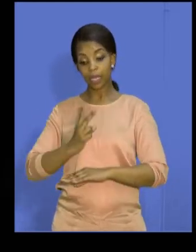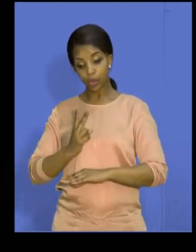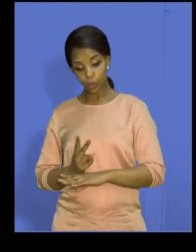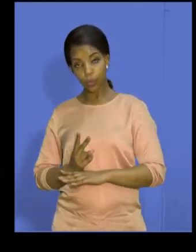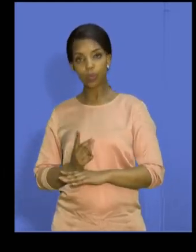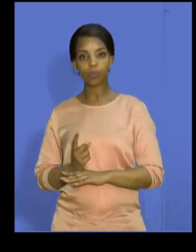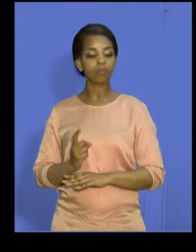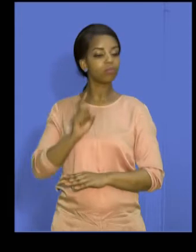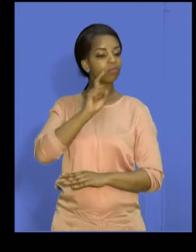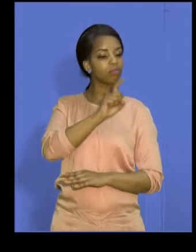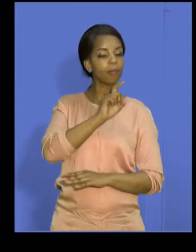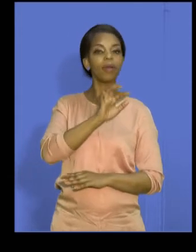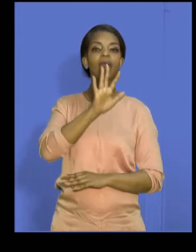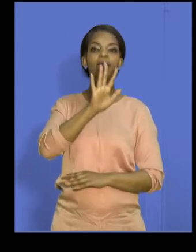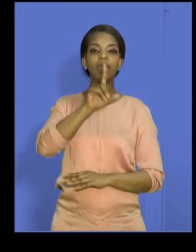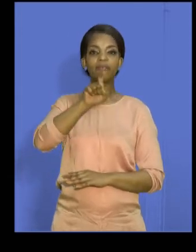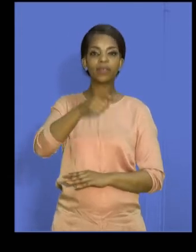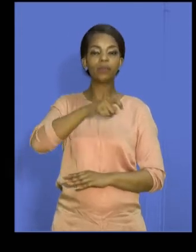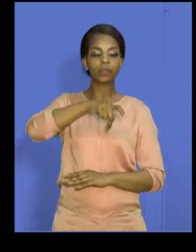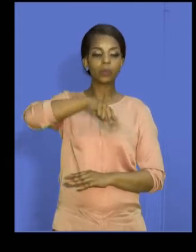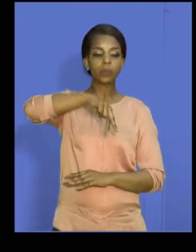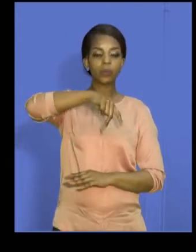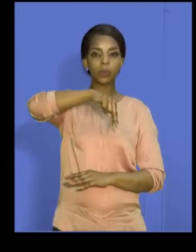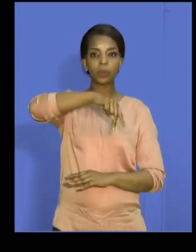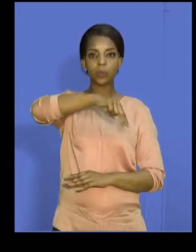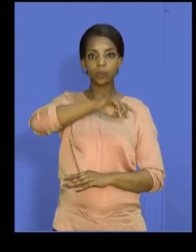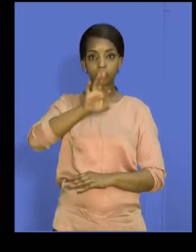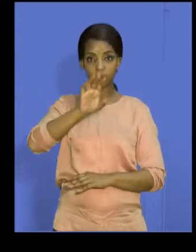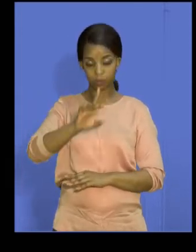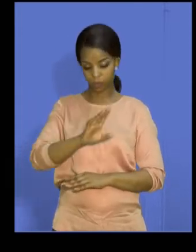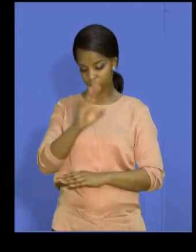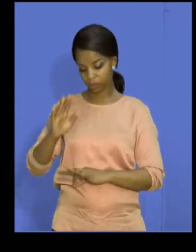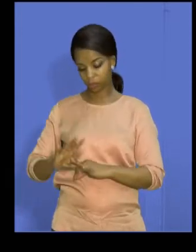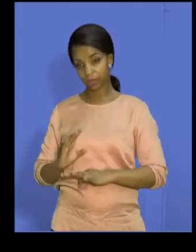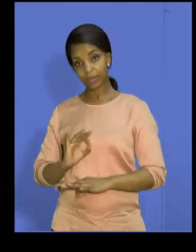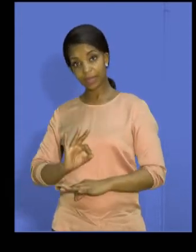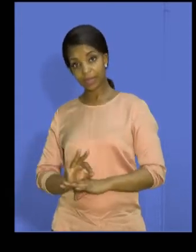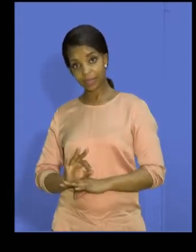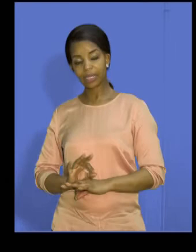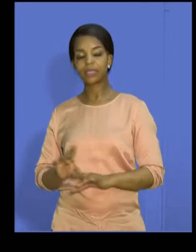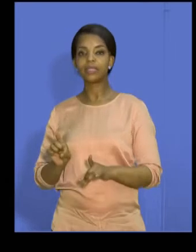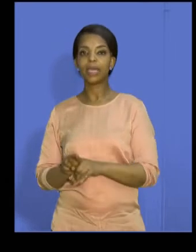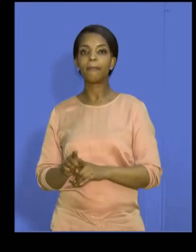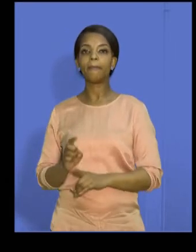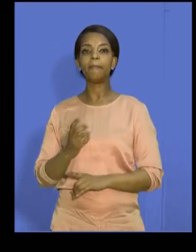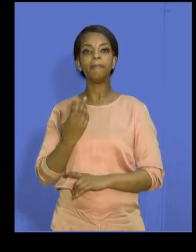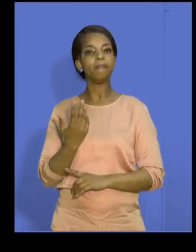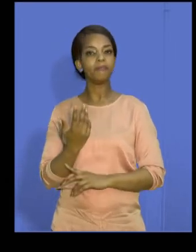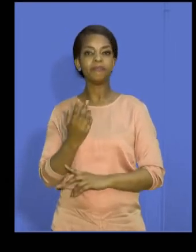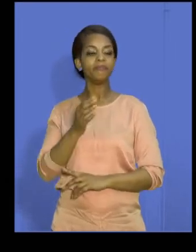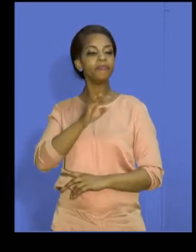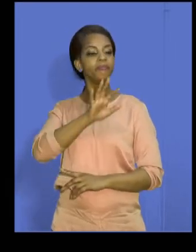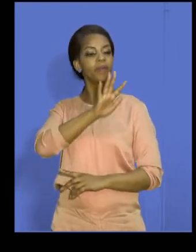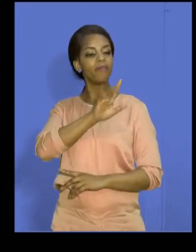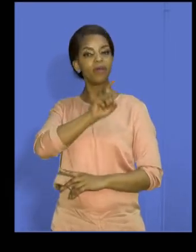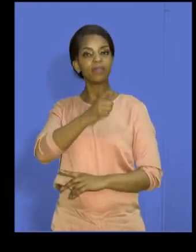Our day 3, they also walked 5,000 steps, excuse me. Our day 4, they also walked